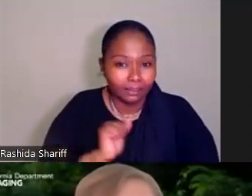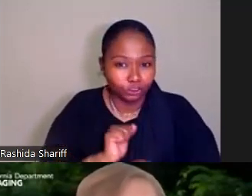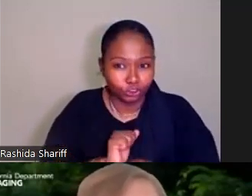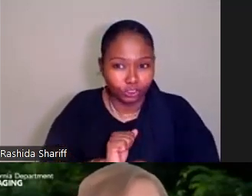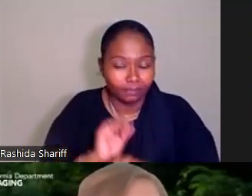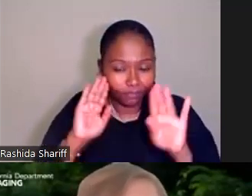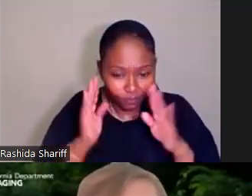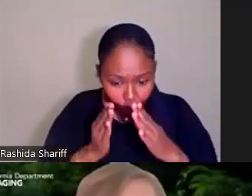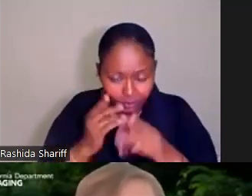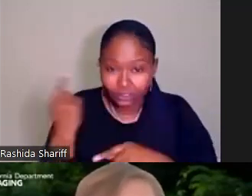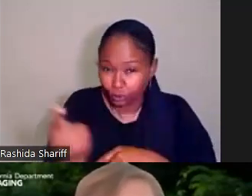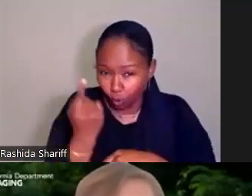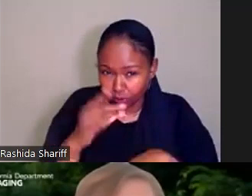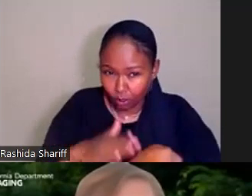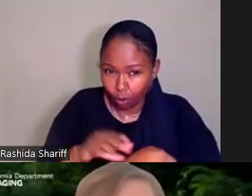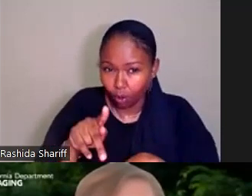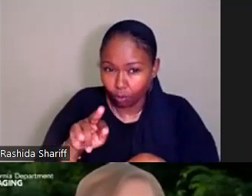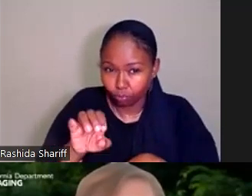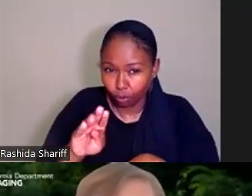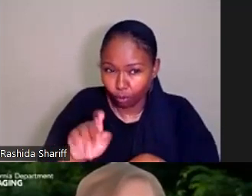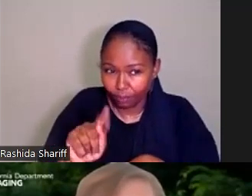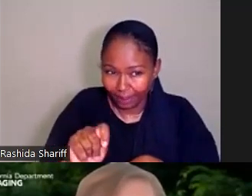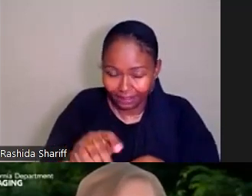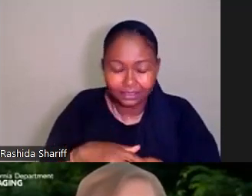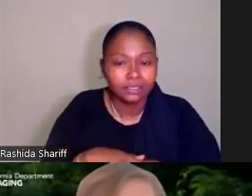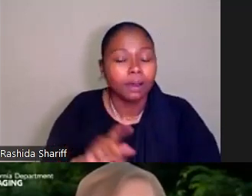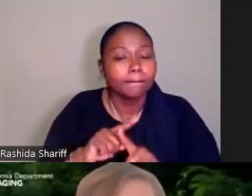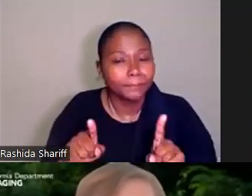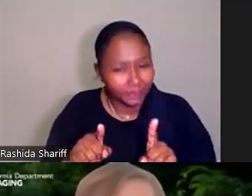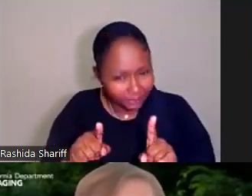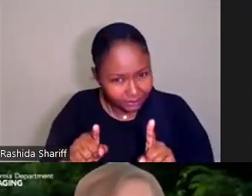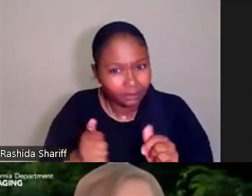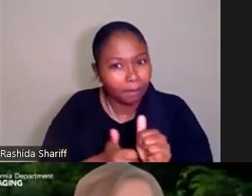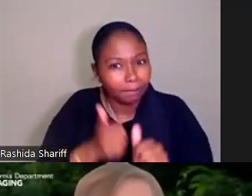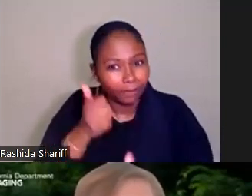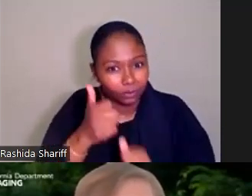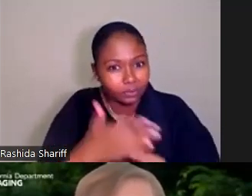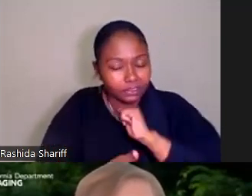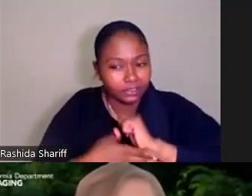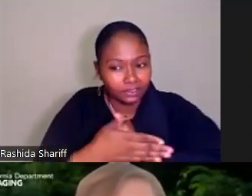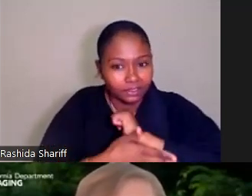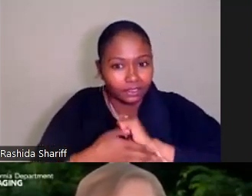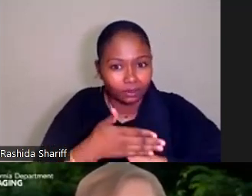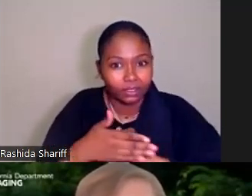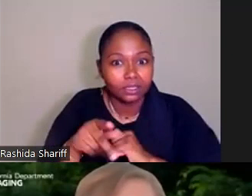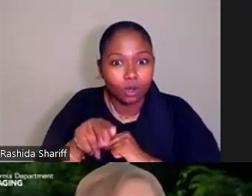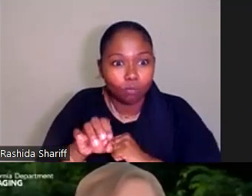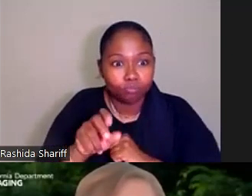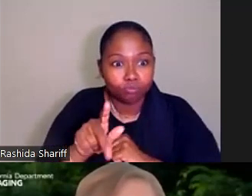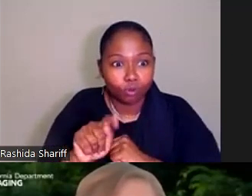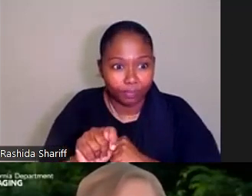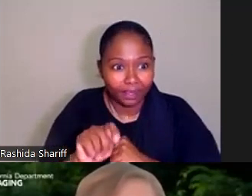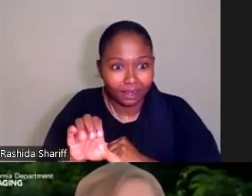on probate conservatorship, but in the vast majority of counties, probate conservatorship doesn't have like a